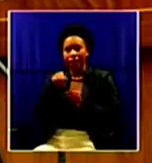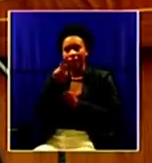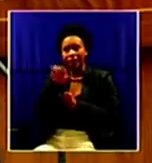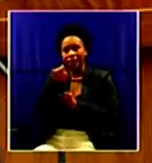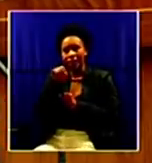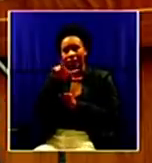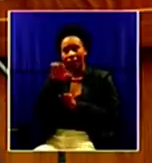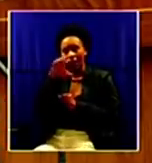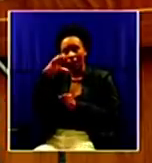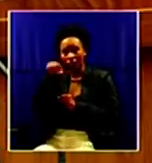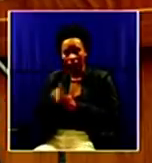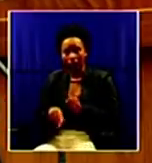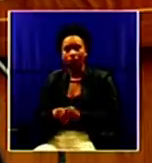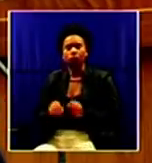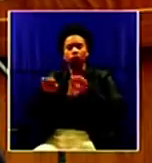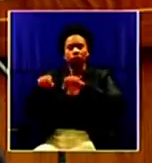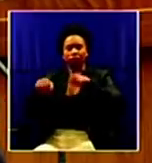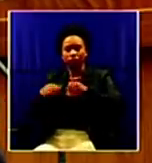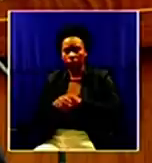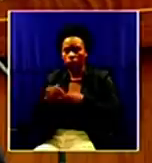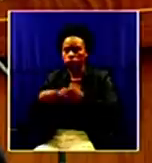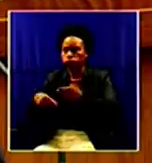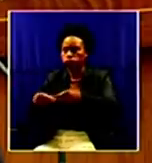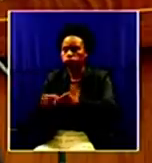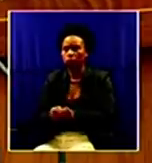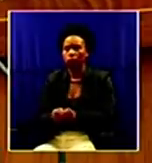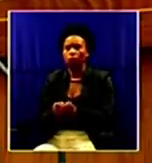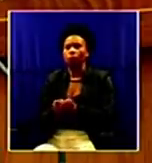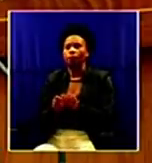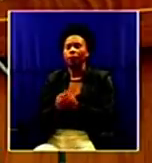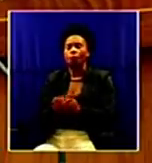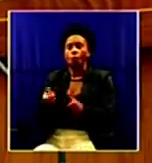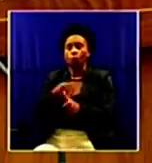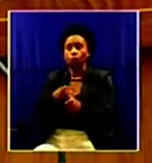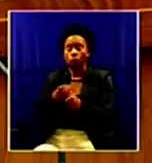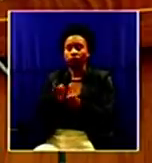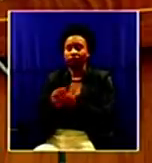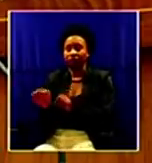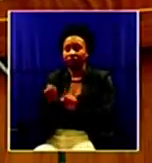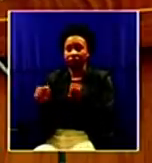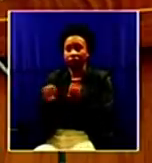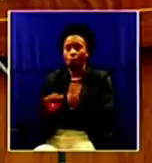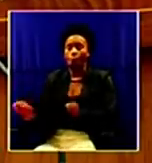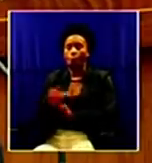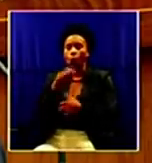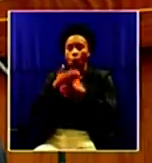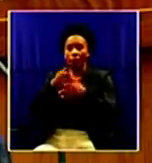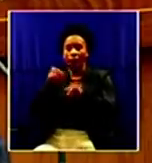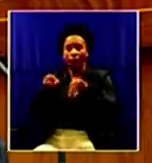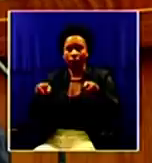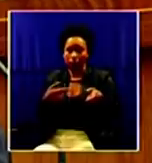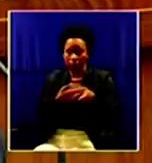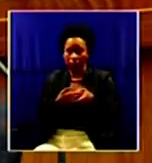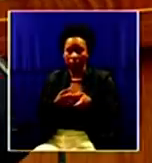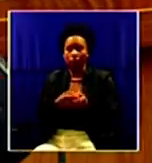the introduction of auto-enrollment for all employed workers and the establishment of a fund to cater for